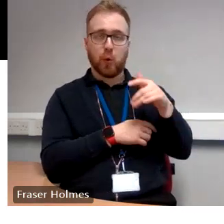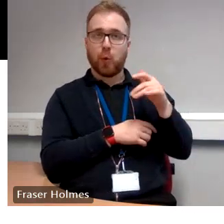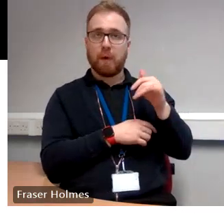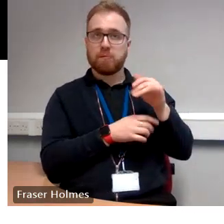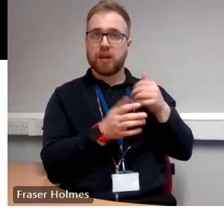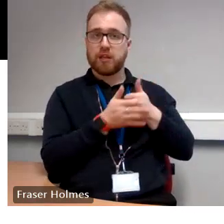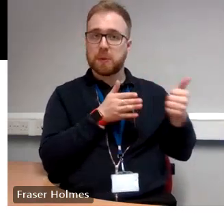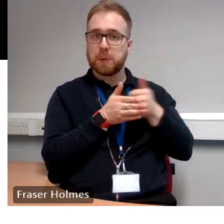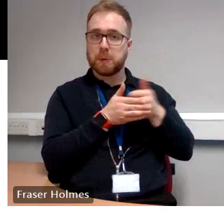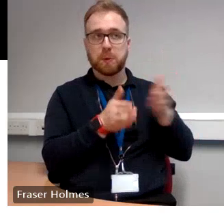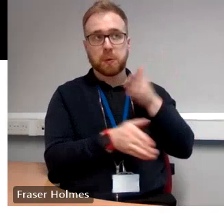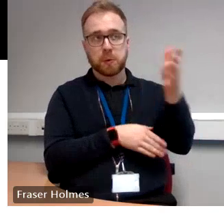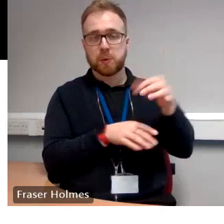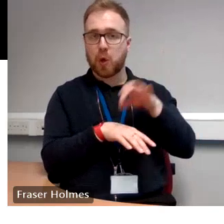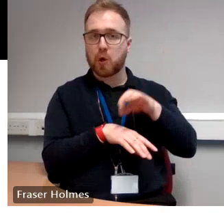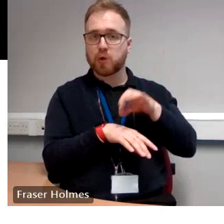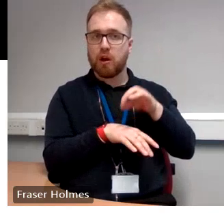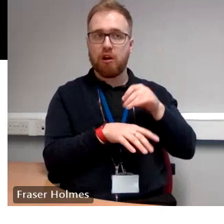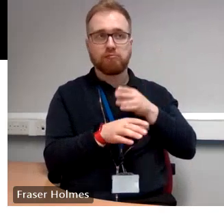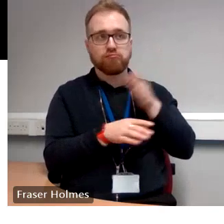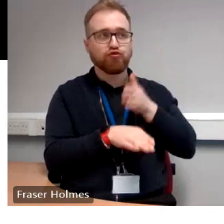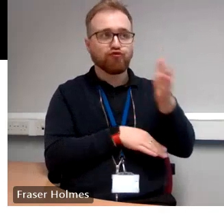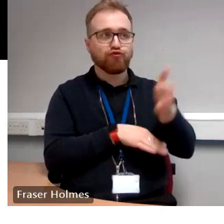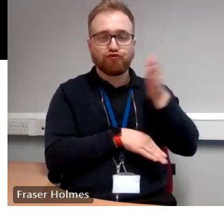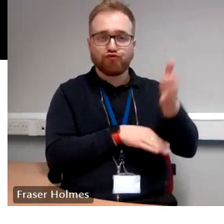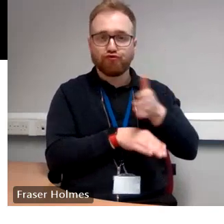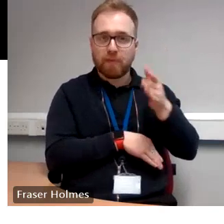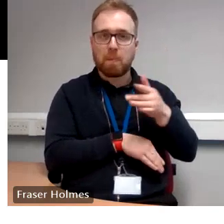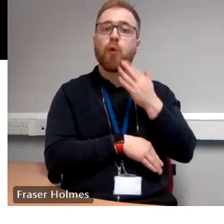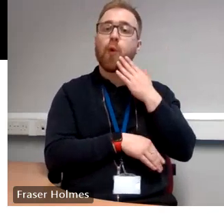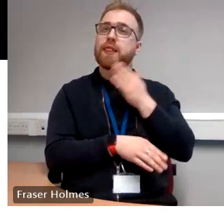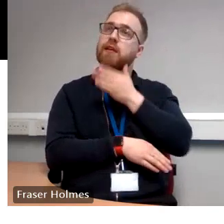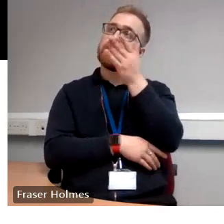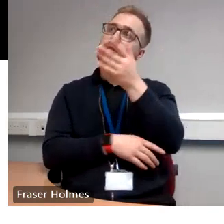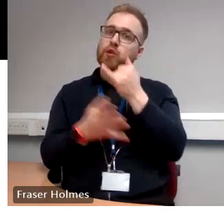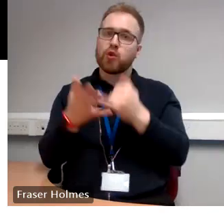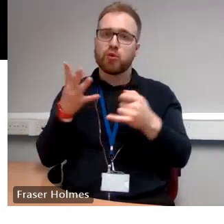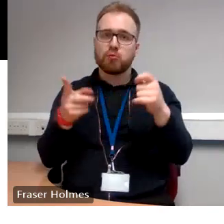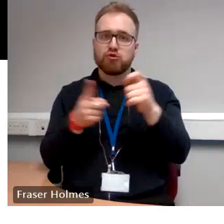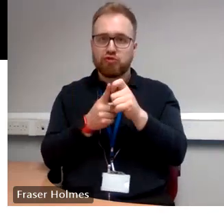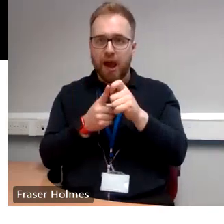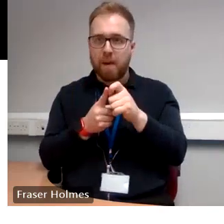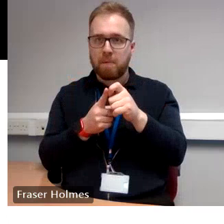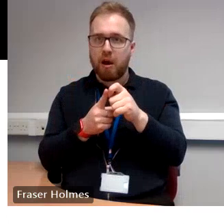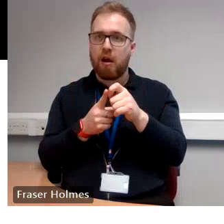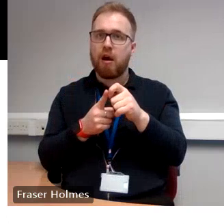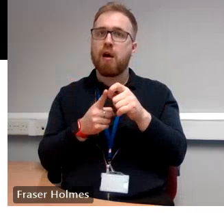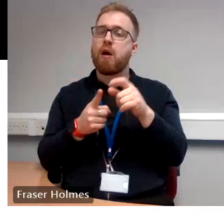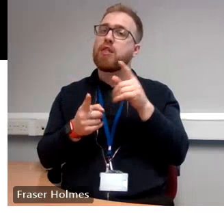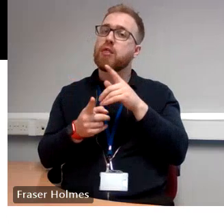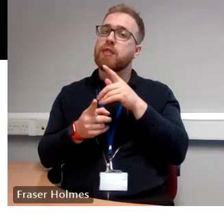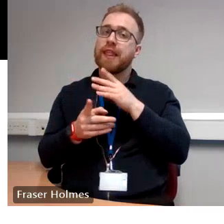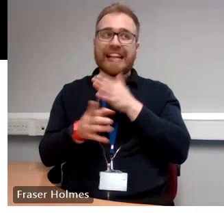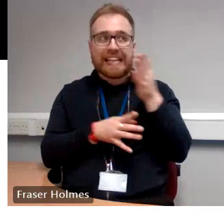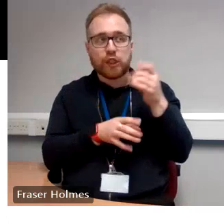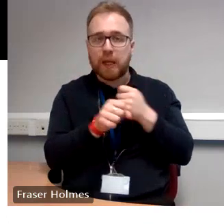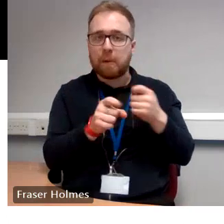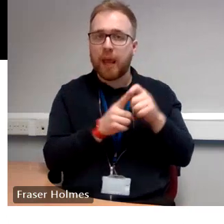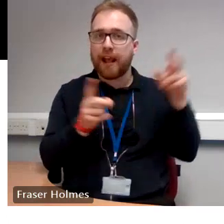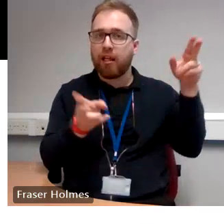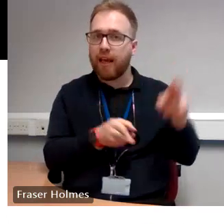regularly going to see the doctor. Once they were seeing a social prescriber, their number of GP appointments they were accessing